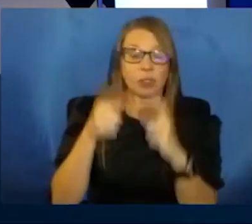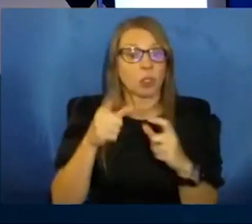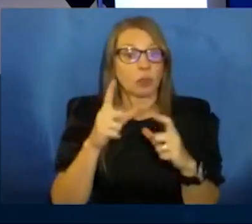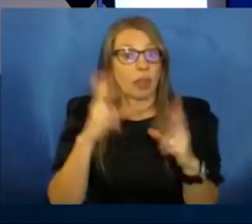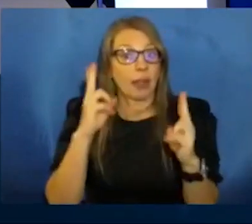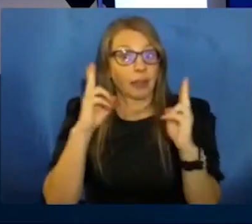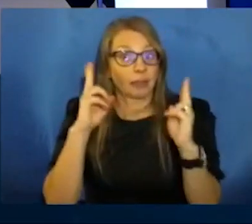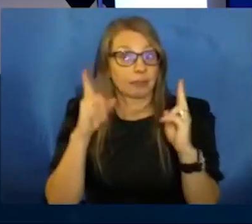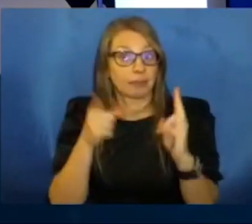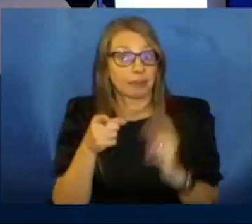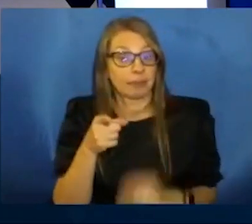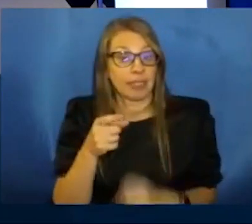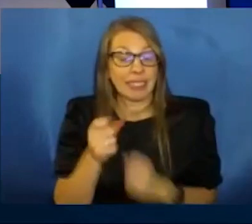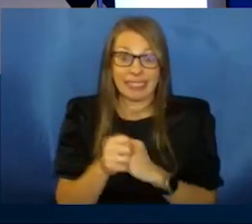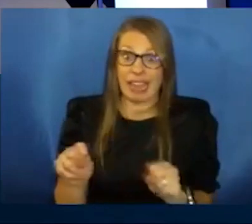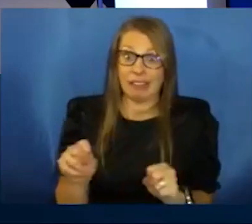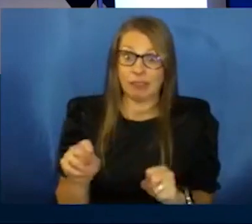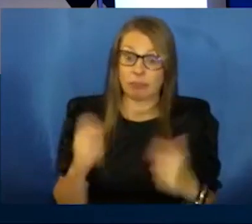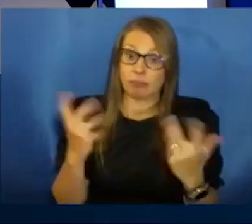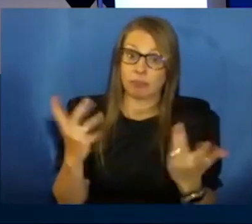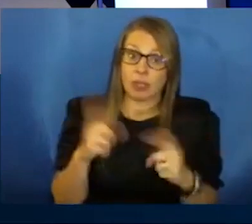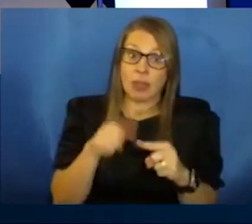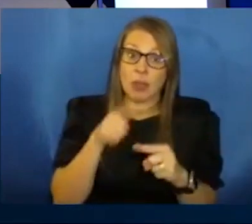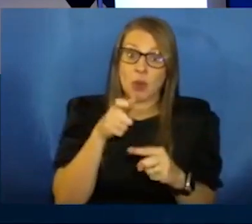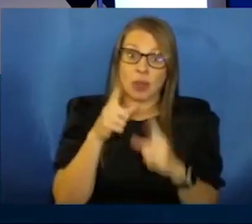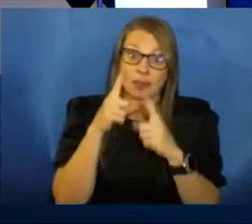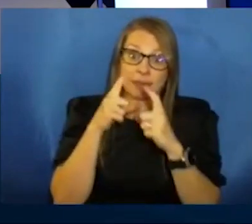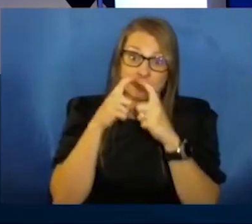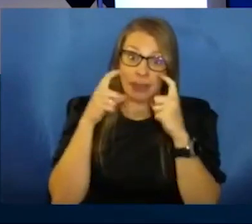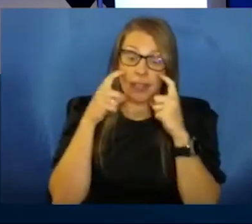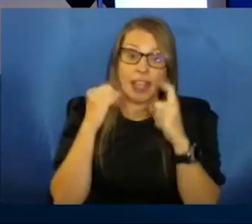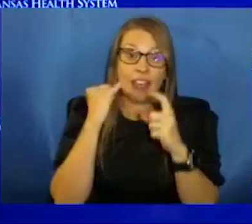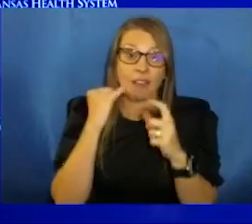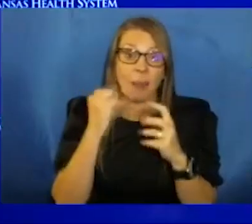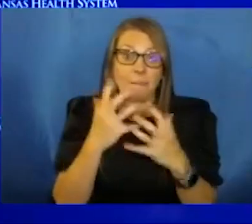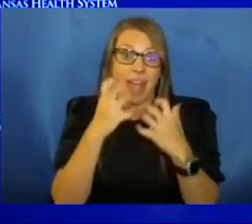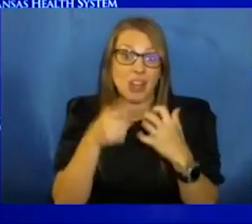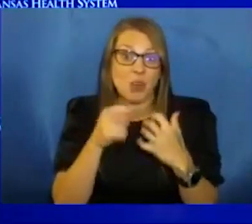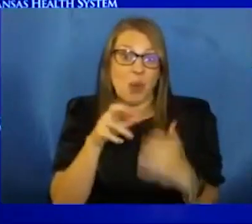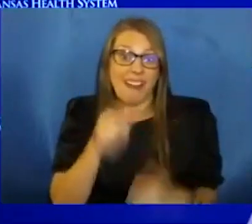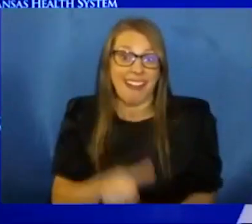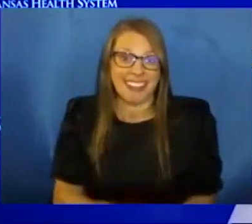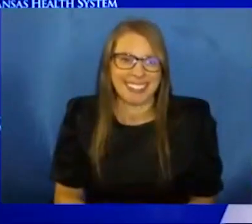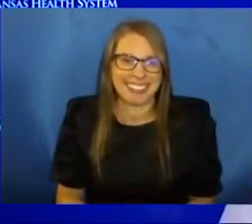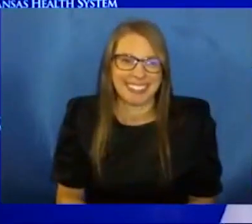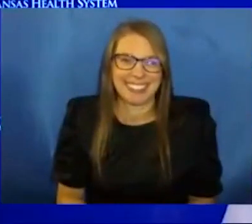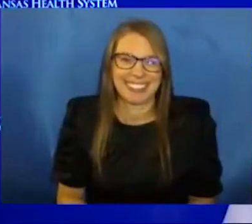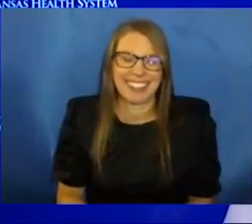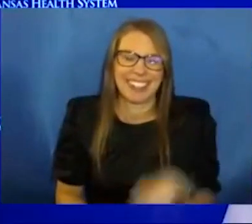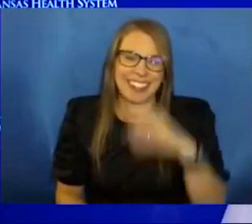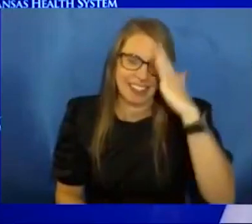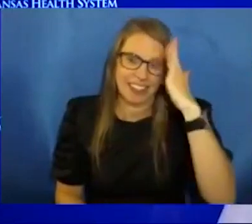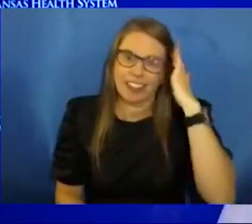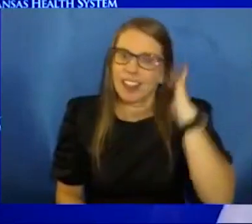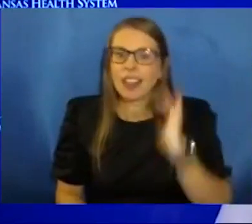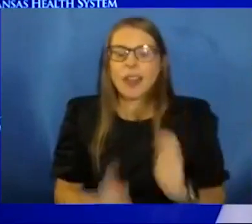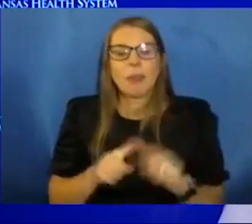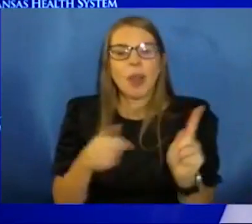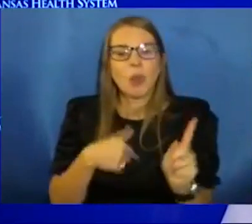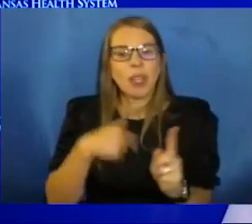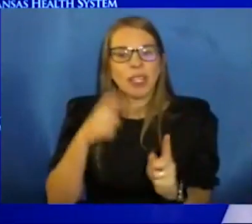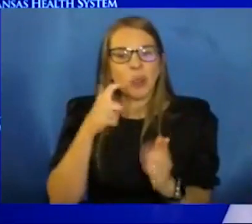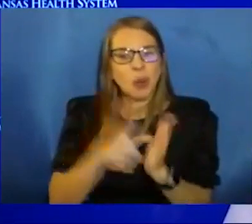been exposed, then you really should develop symptoms within that time. But again, we also know that the guidance for quarantine allows you